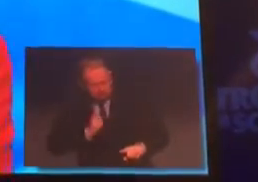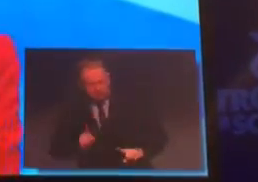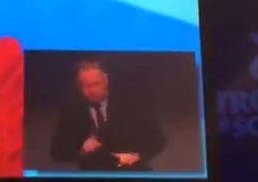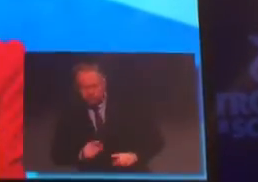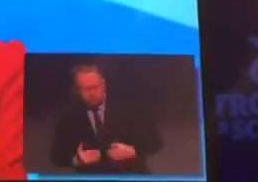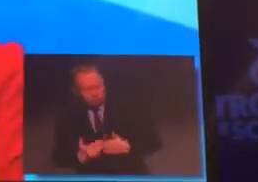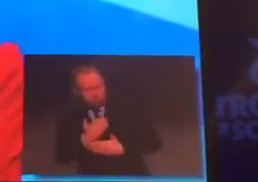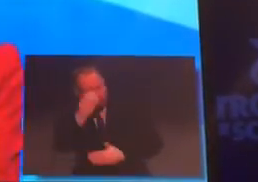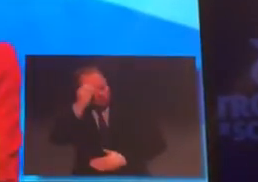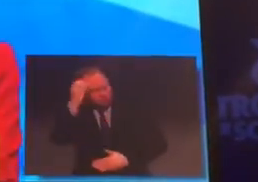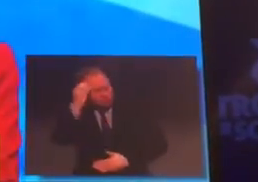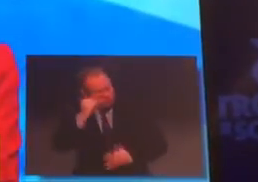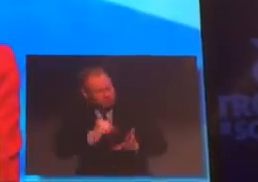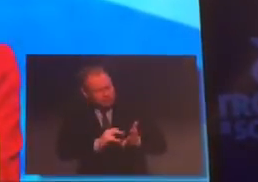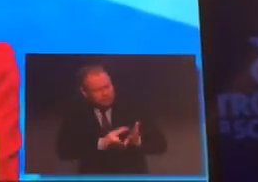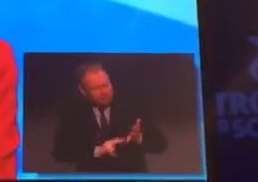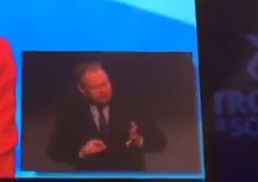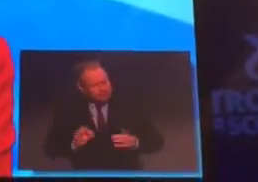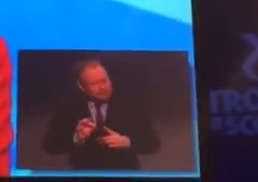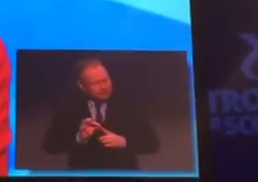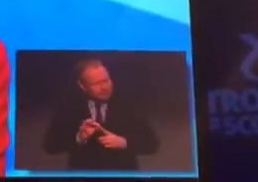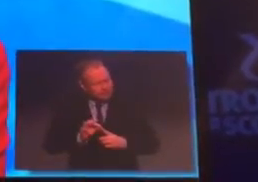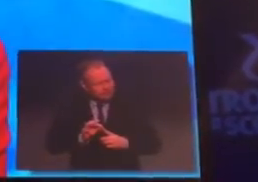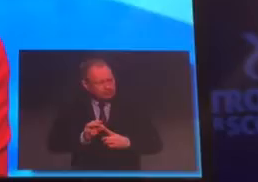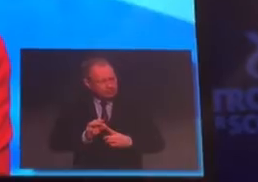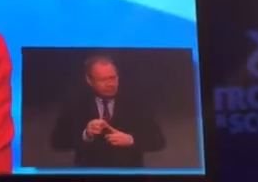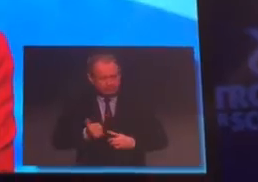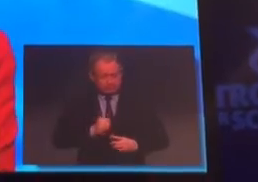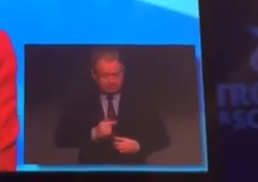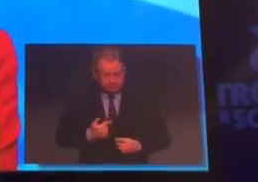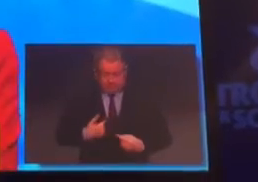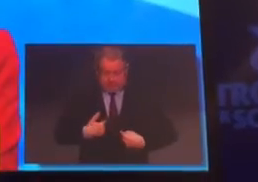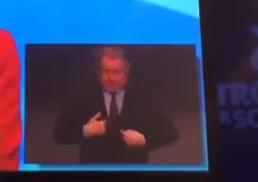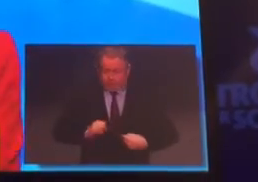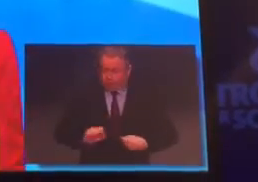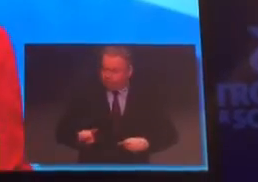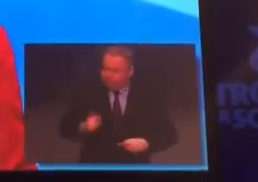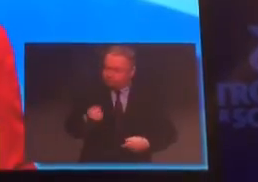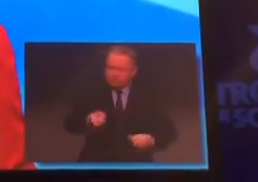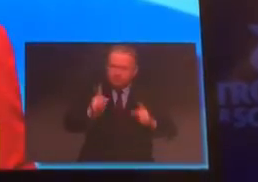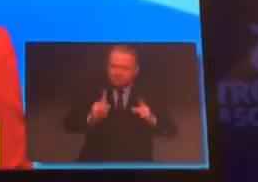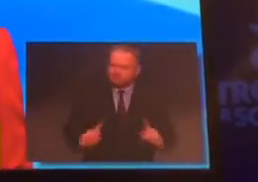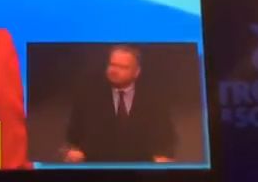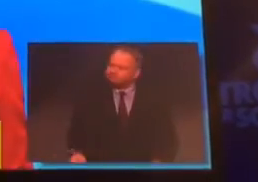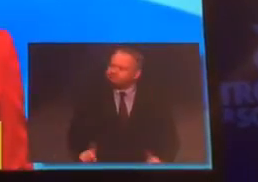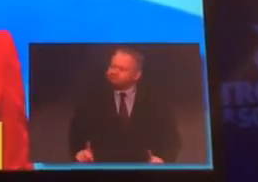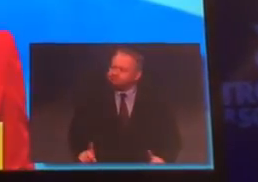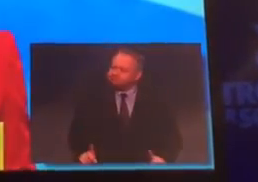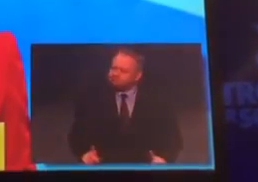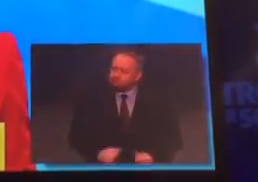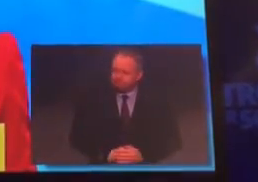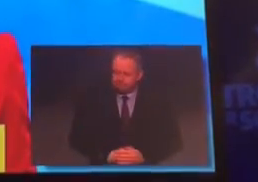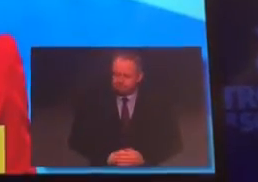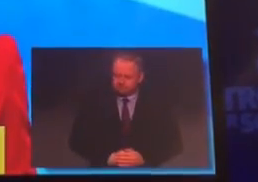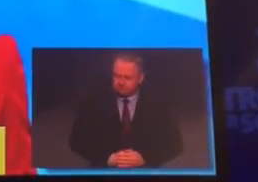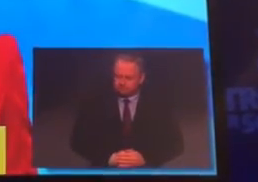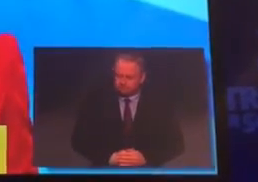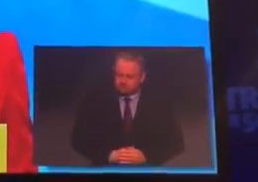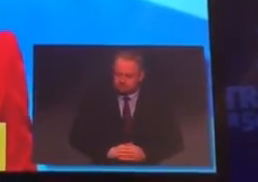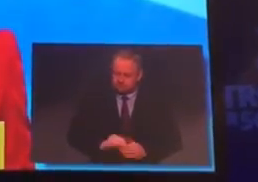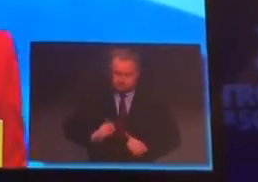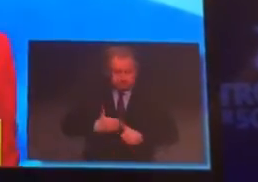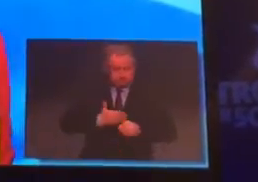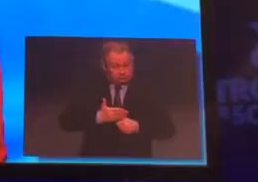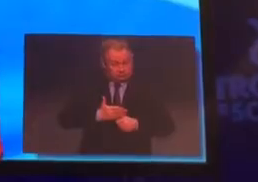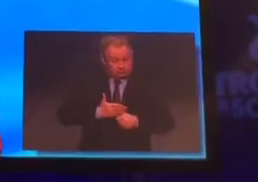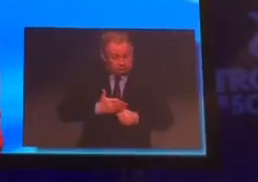SNP government, what you can expect from me as your First Minister. First, if you place your trust